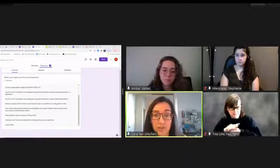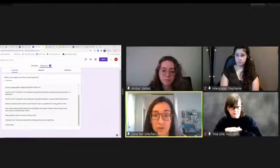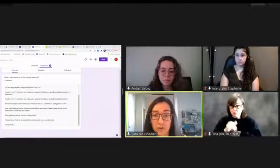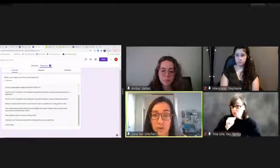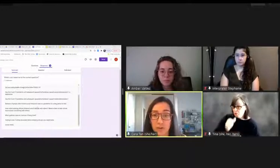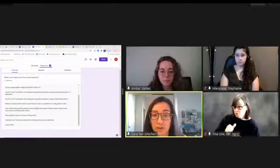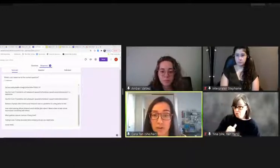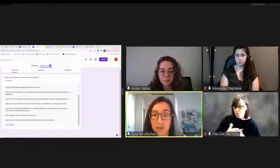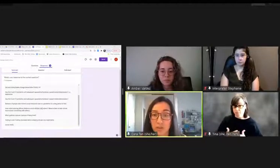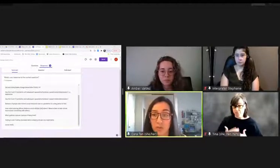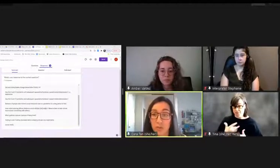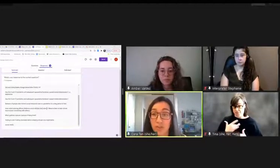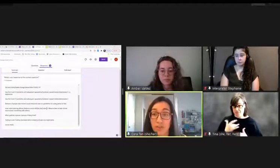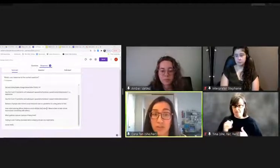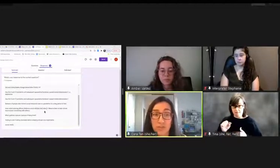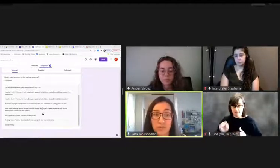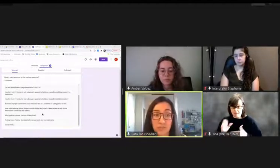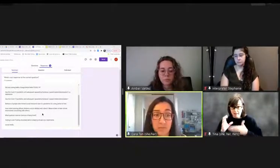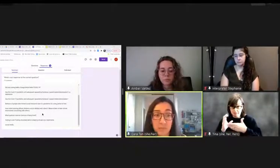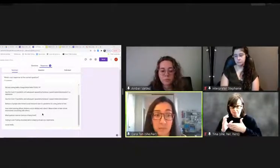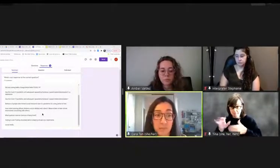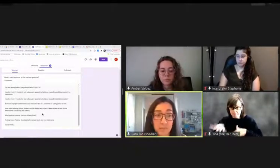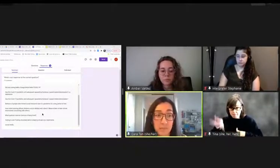children's social abilities with others?